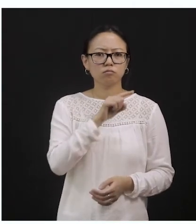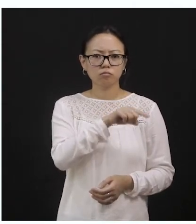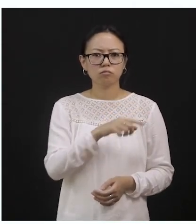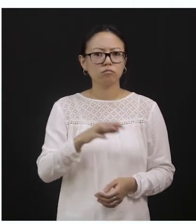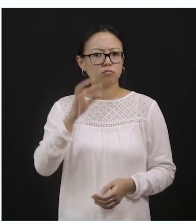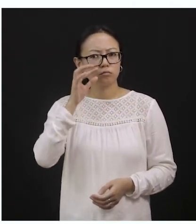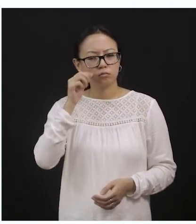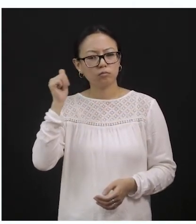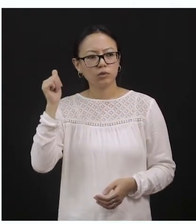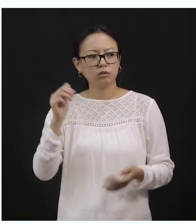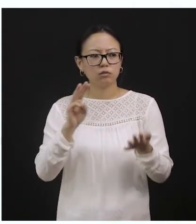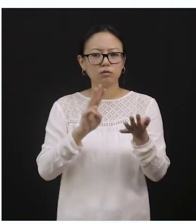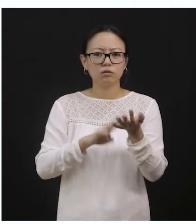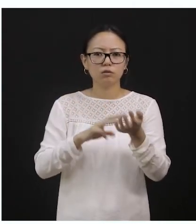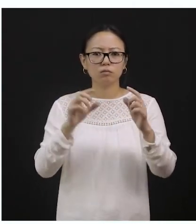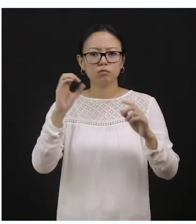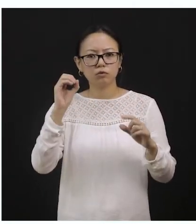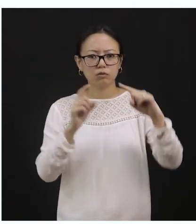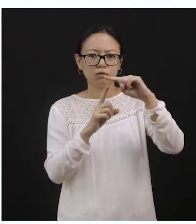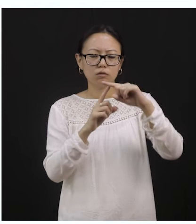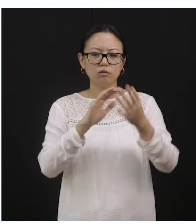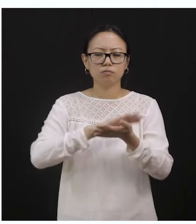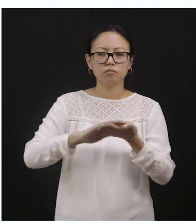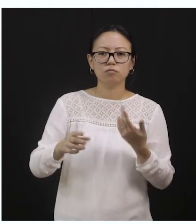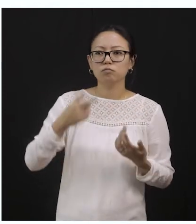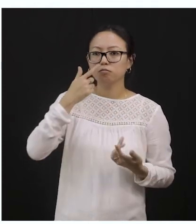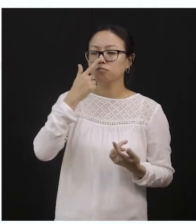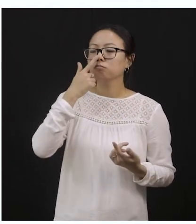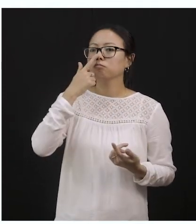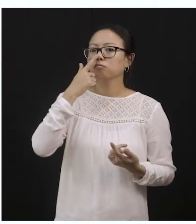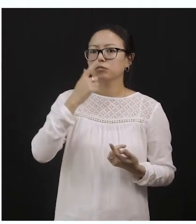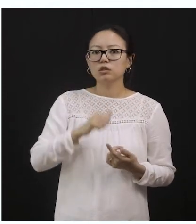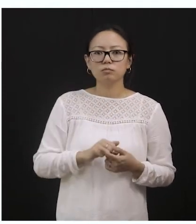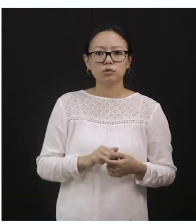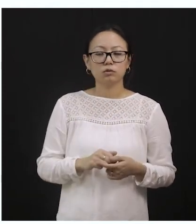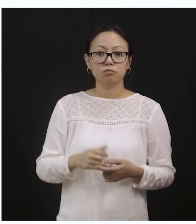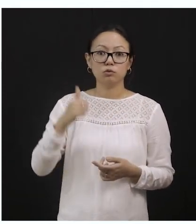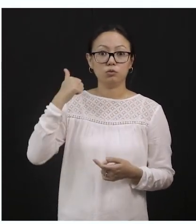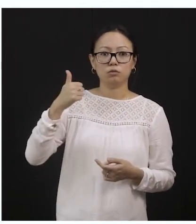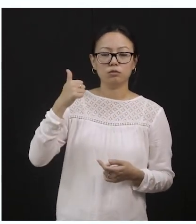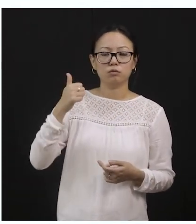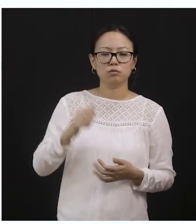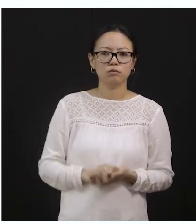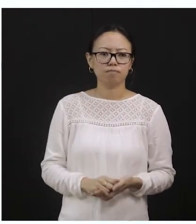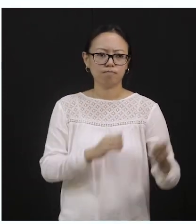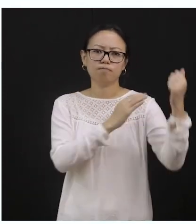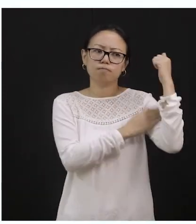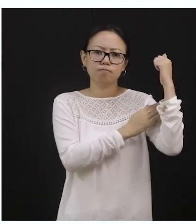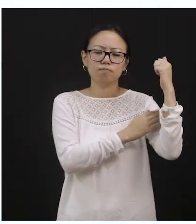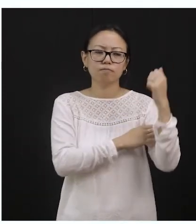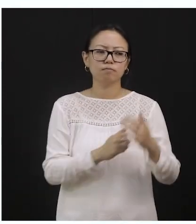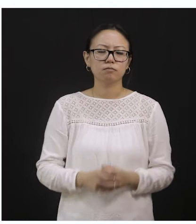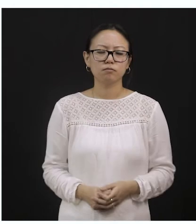a remarkable sense of smell. Their sense of smell is very powerful. All right. Okay. Now,